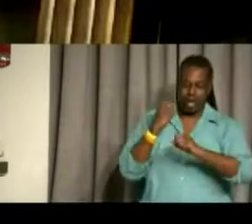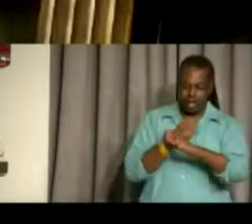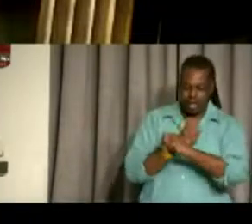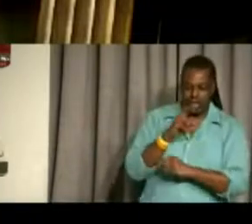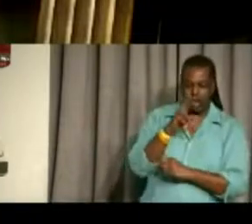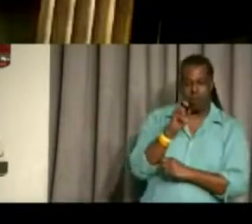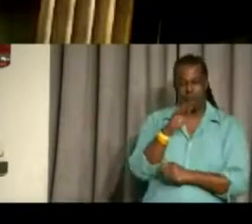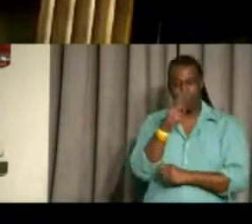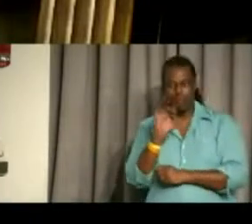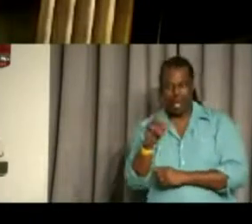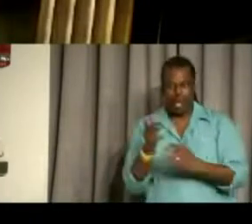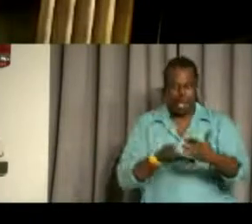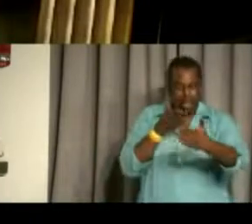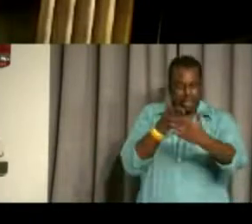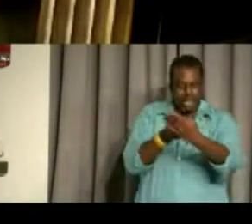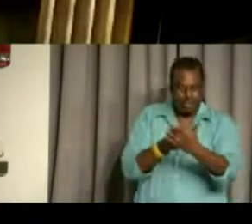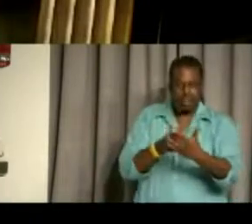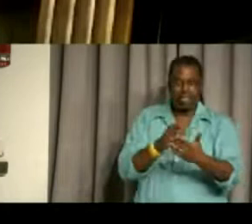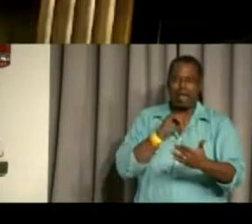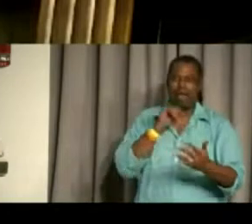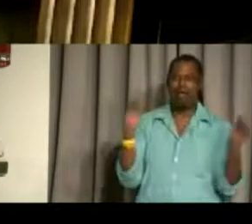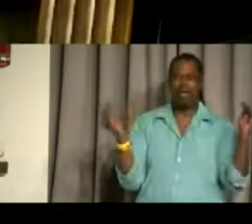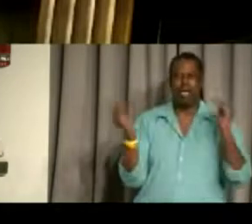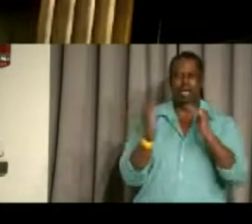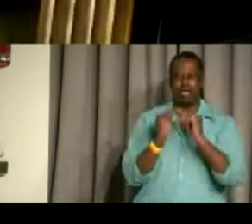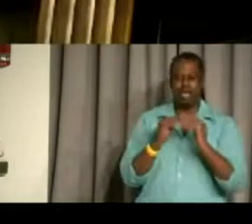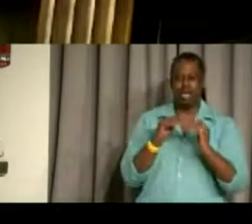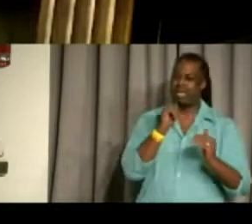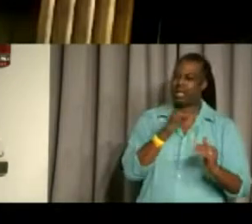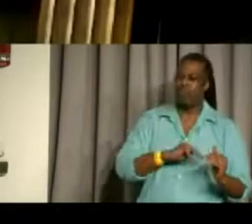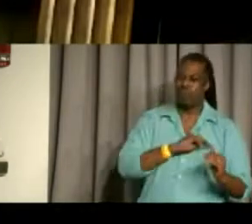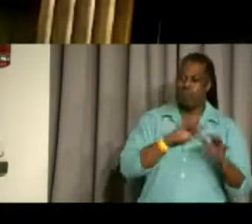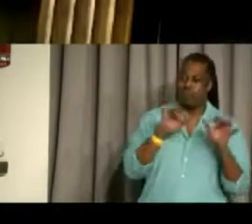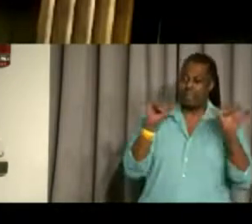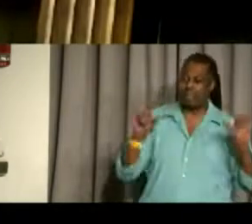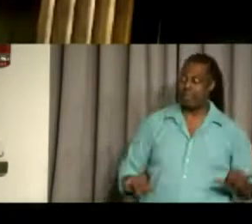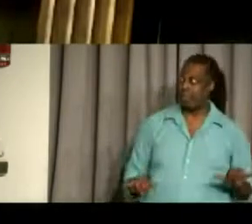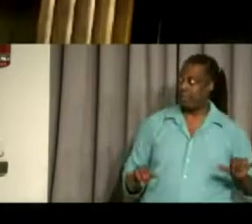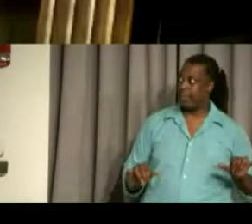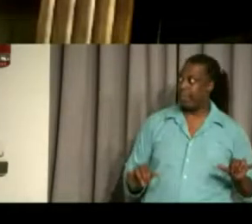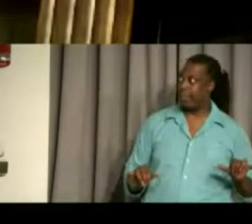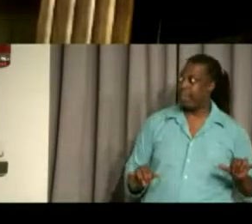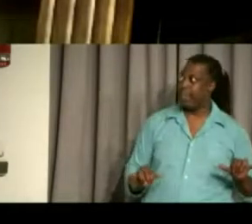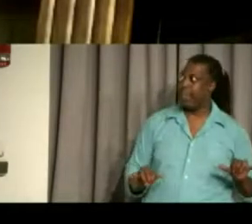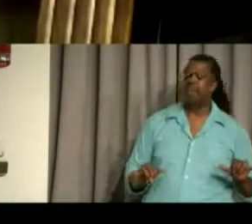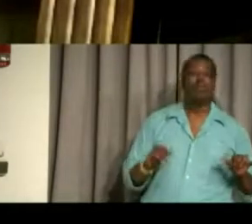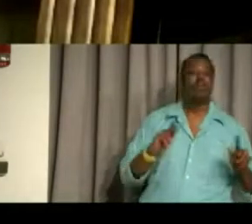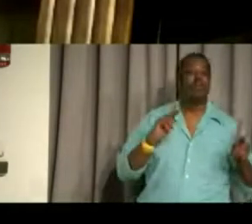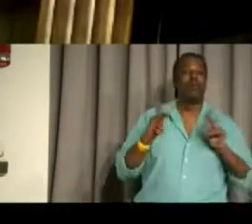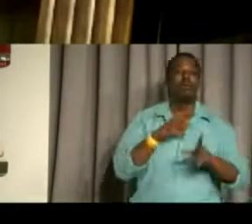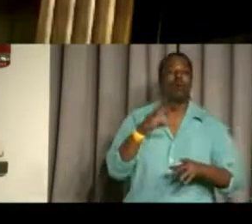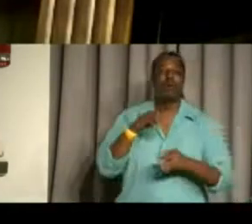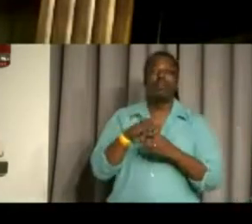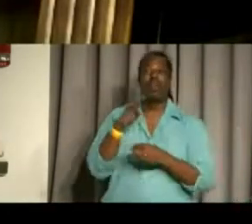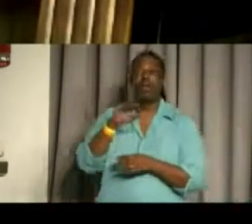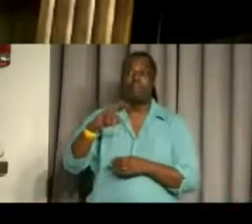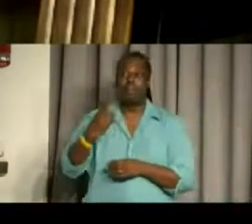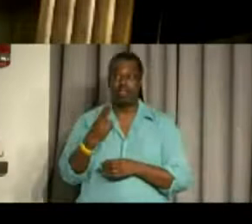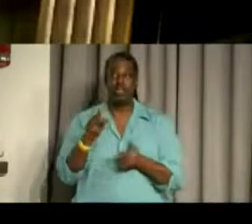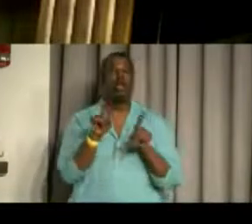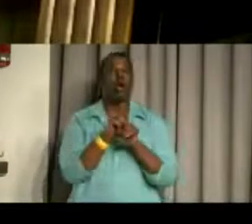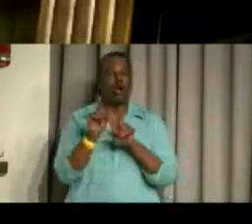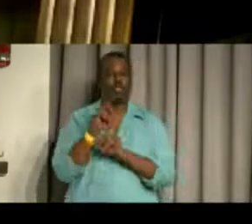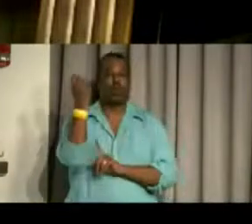rebelled against that unlawful, unjust, immoral system, people within the state of Michigan also